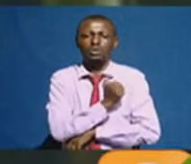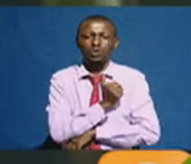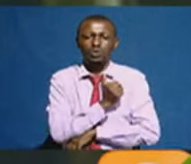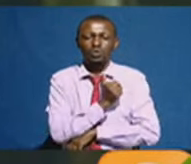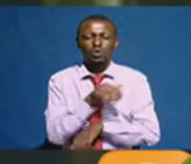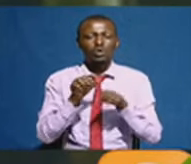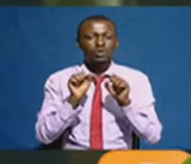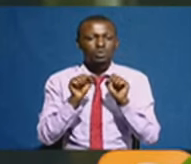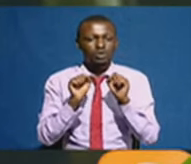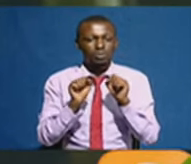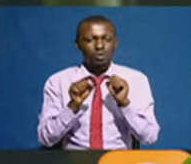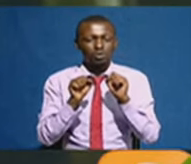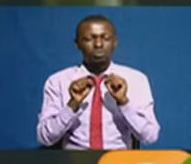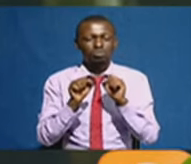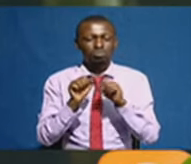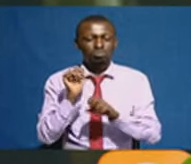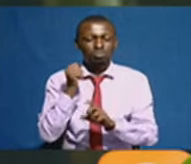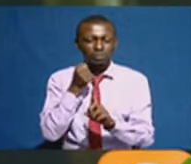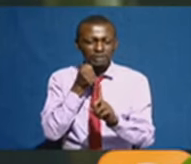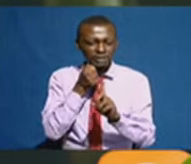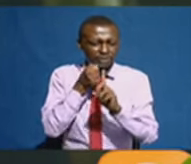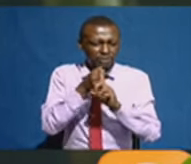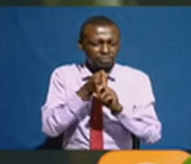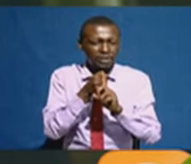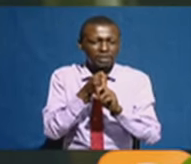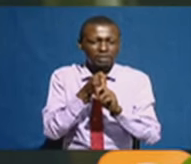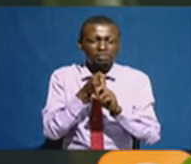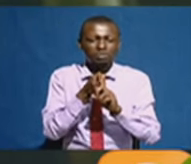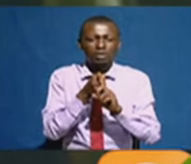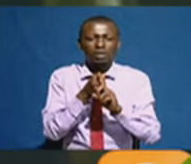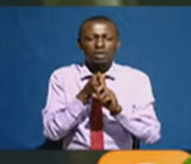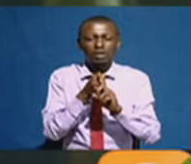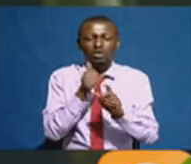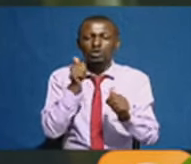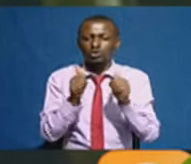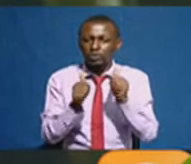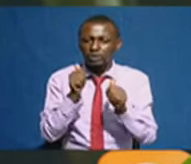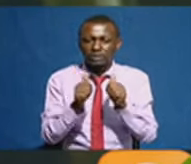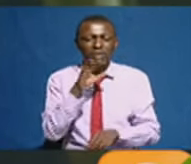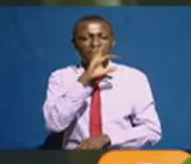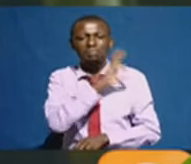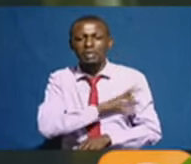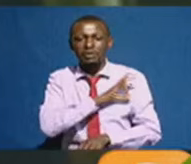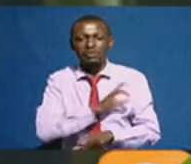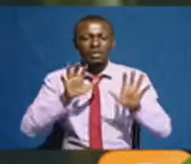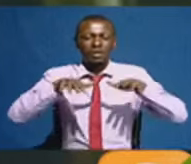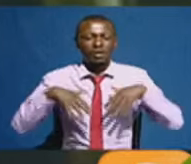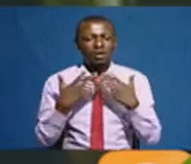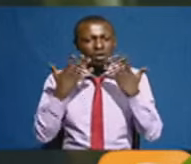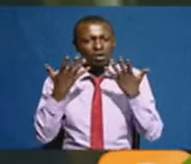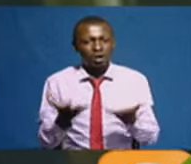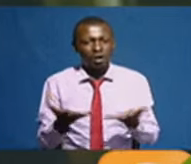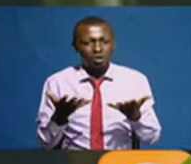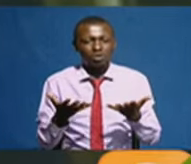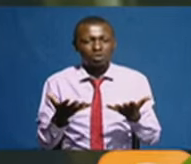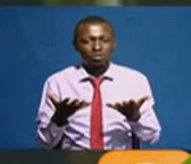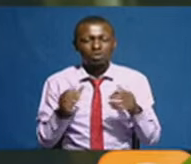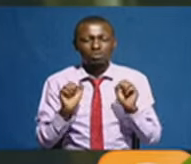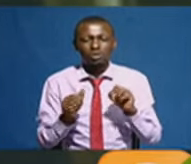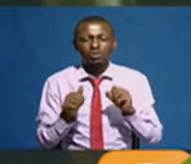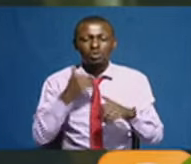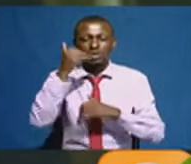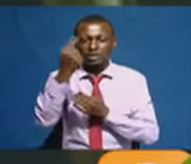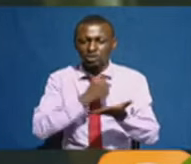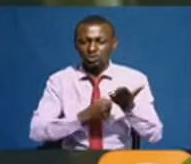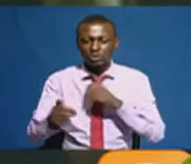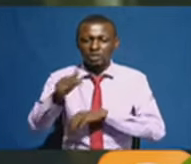where you're looking at the impact and what is the greater good. And one can only hope, because there will be a national wage bill conference next week. One